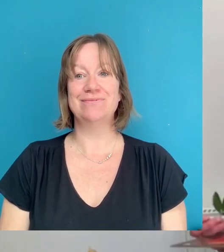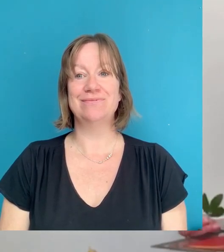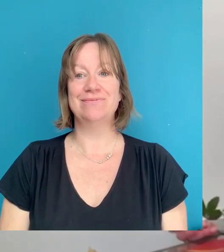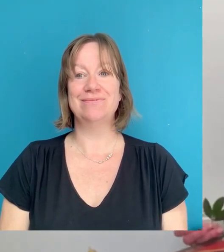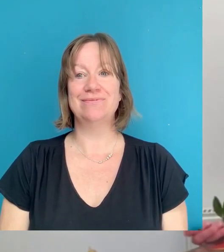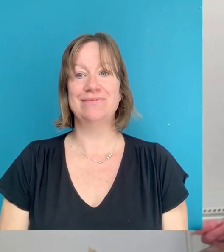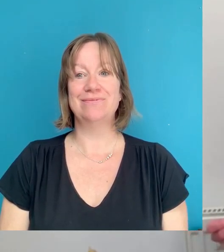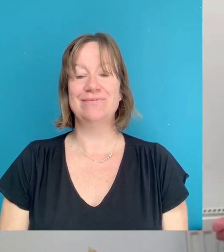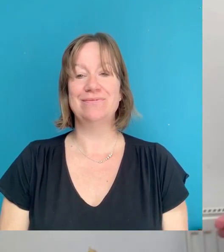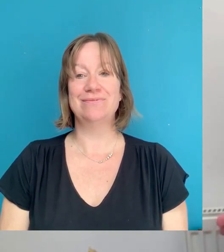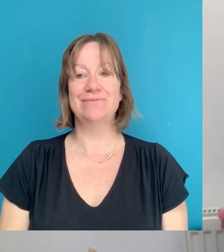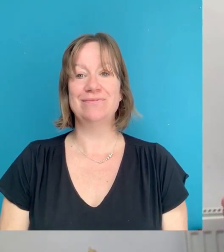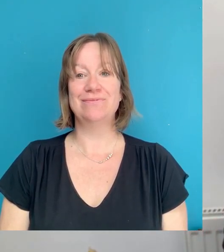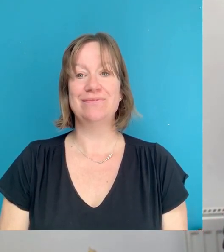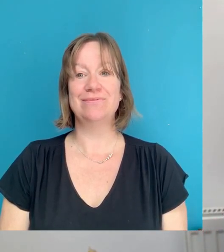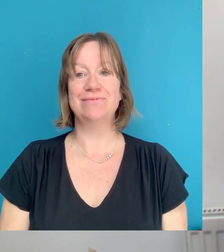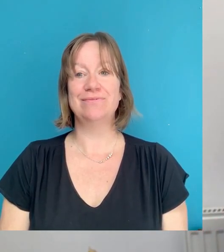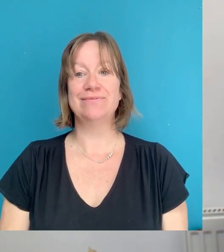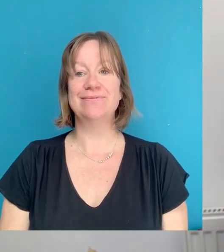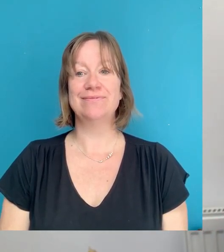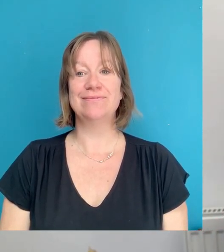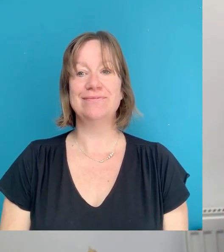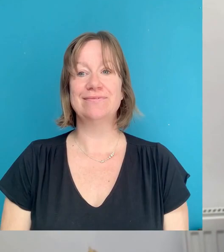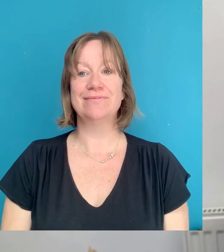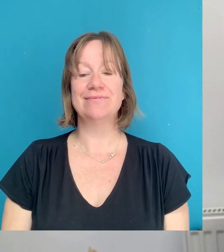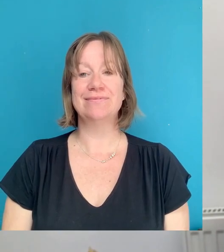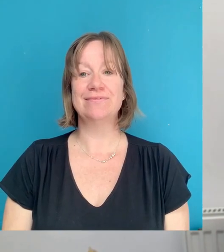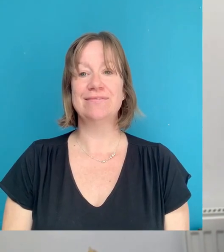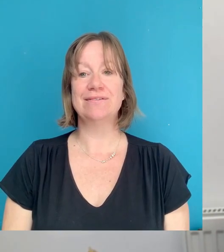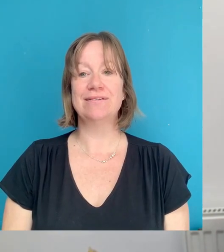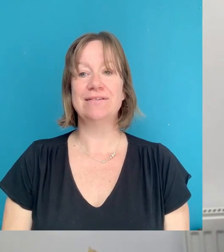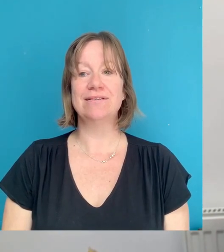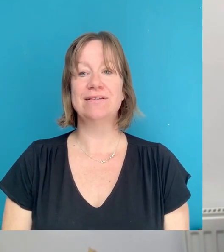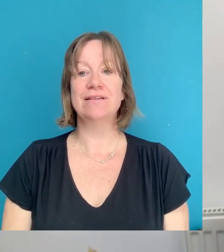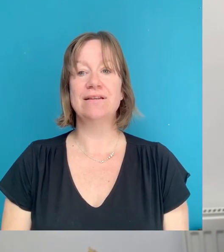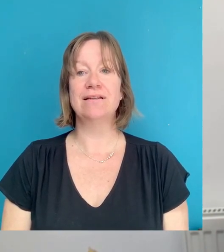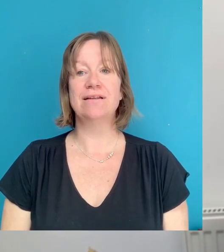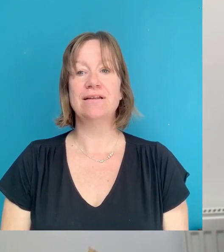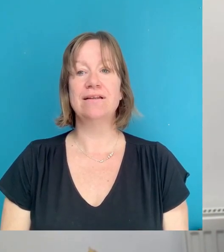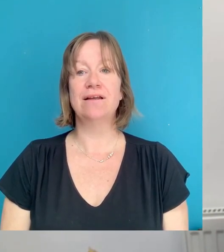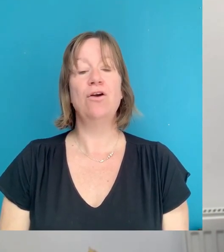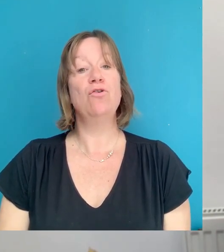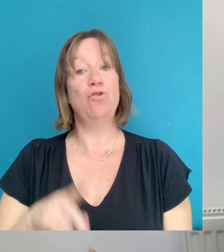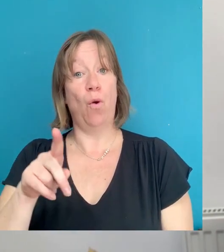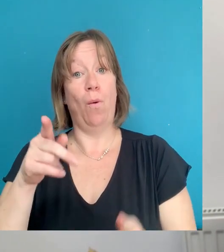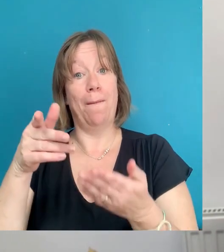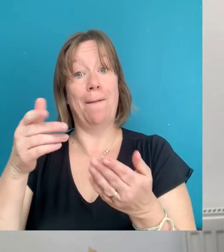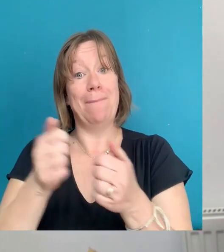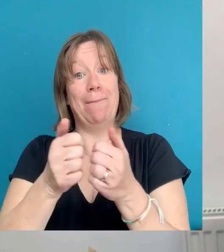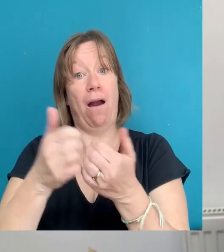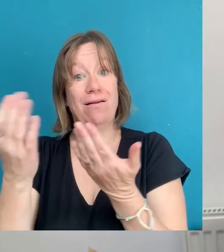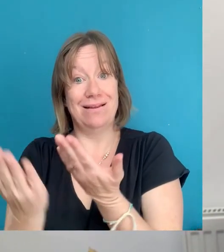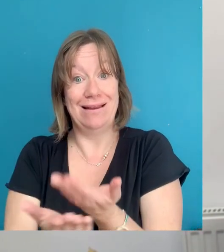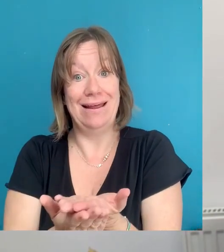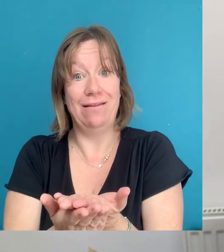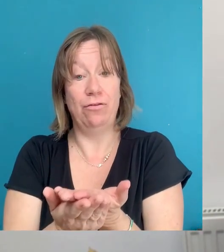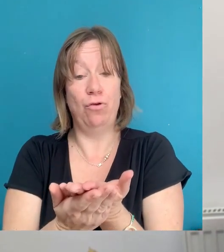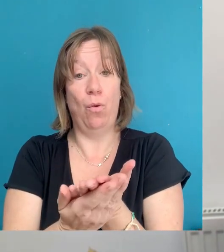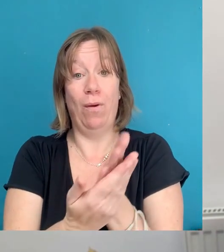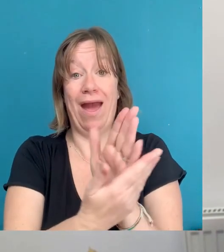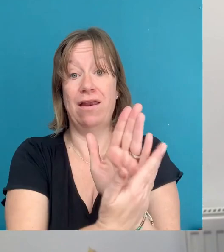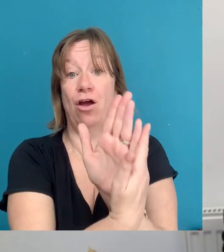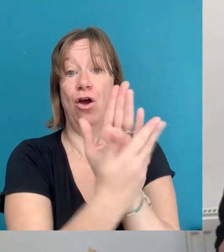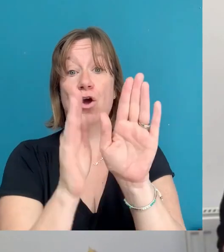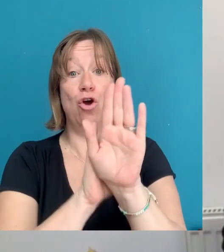get a piece of paper because I want you to see this. So I'm just putting a piece of newsprint underneath the perspex to show you